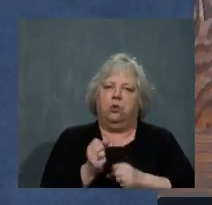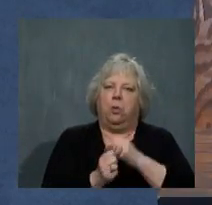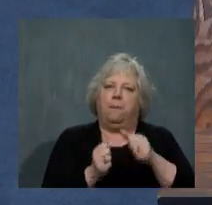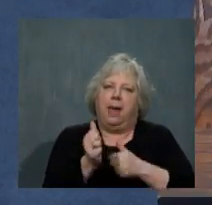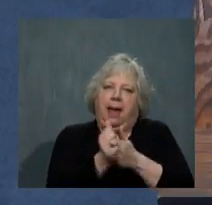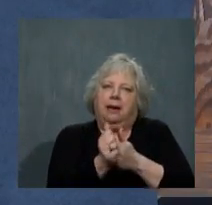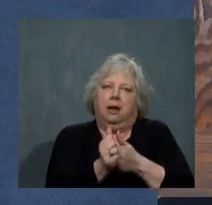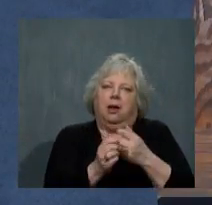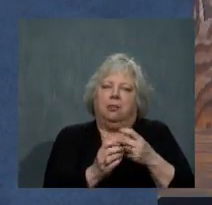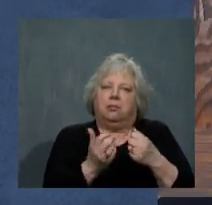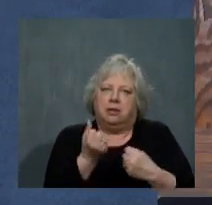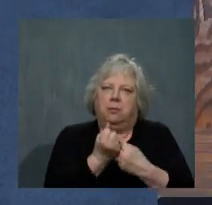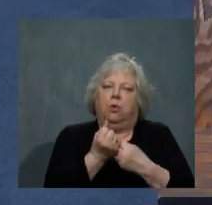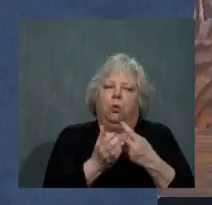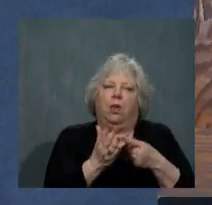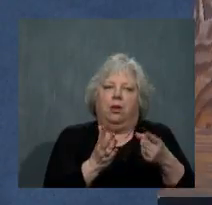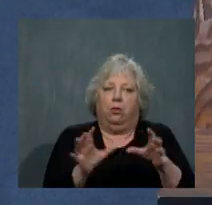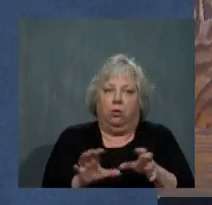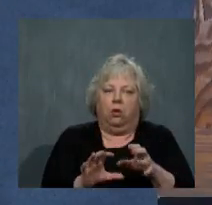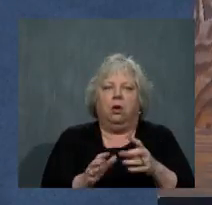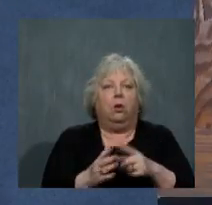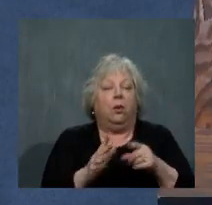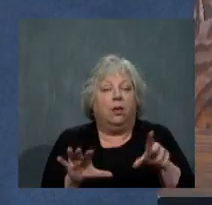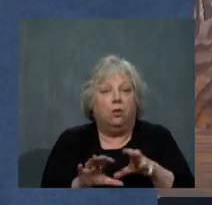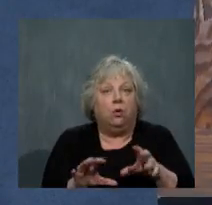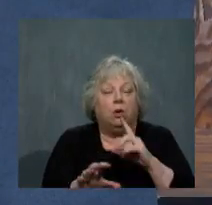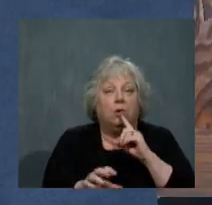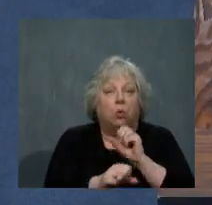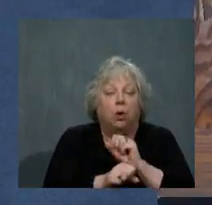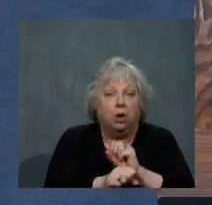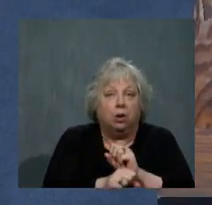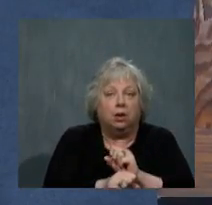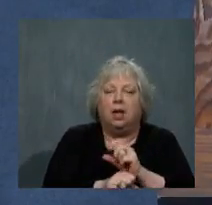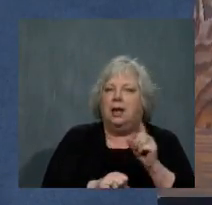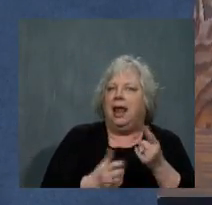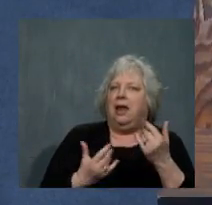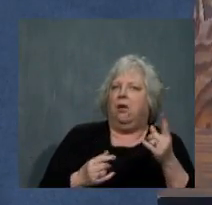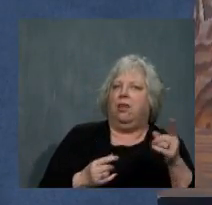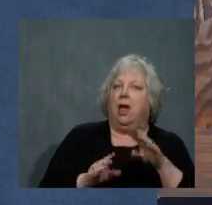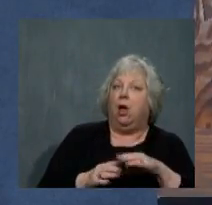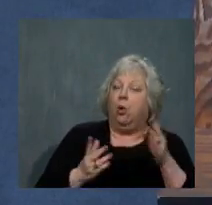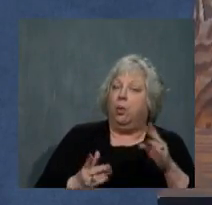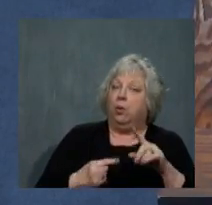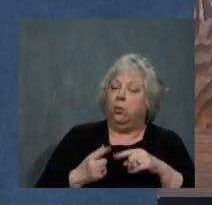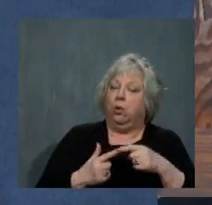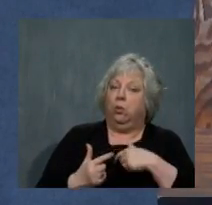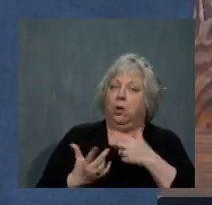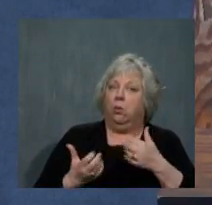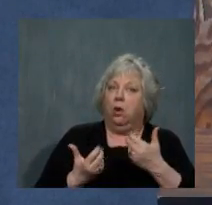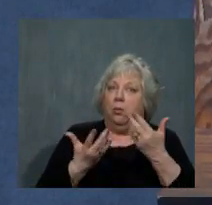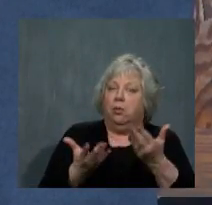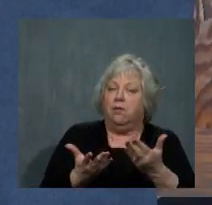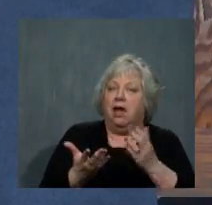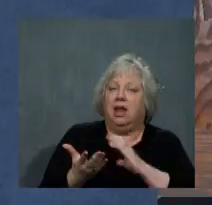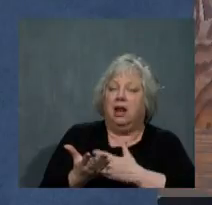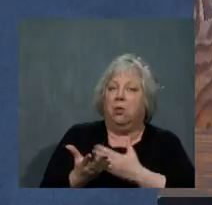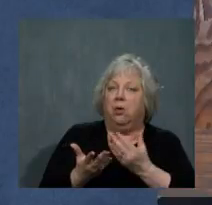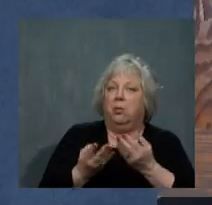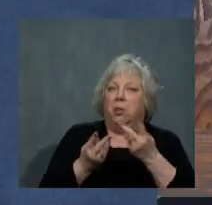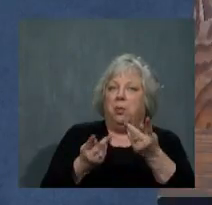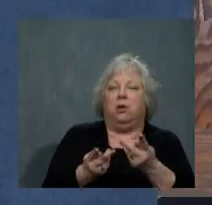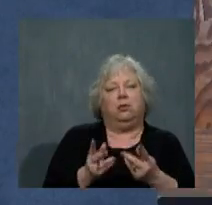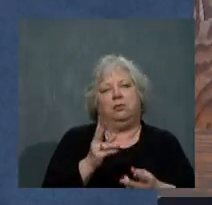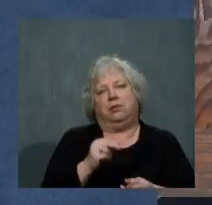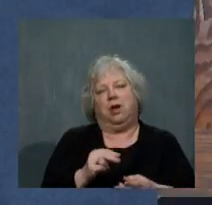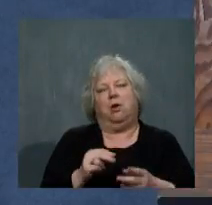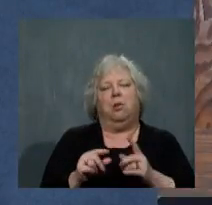What they're doing is, it works. Now, are they open when we are wanting to do our proposal? No. But the